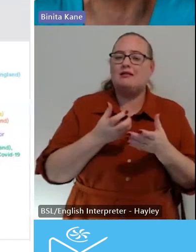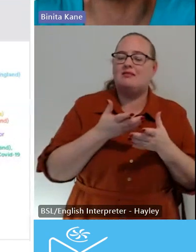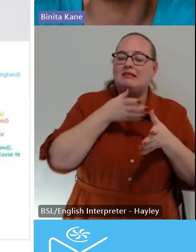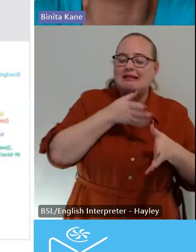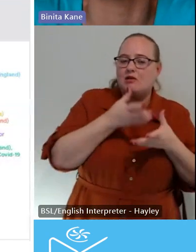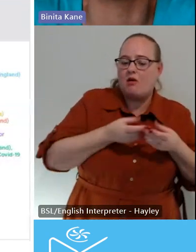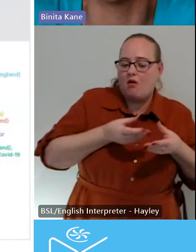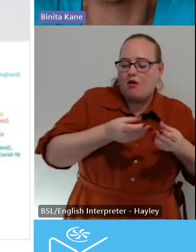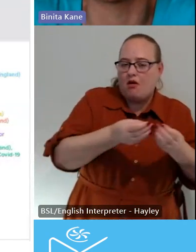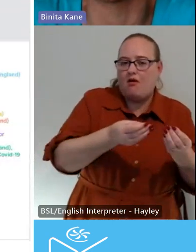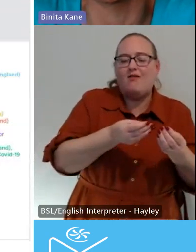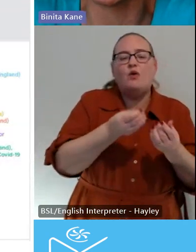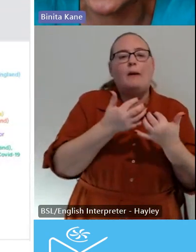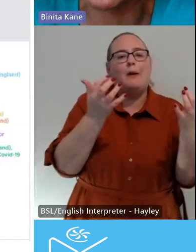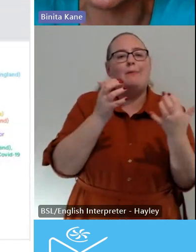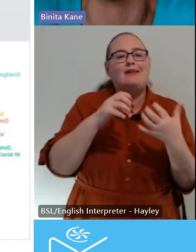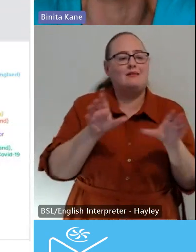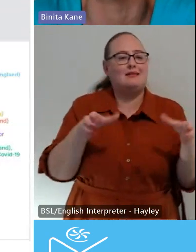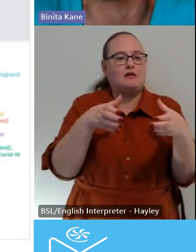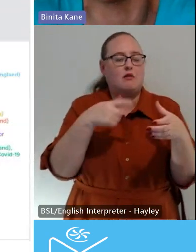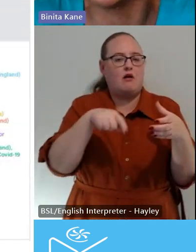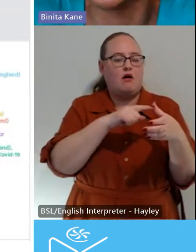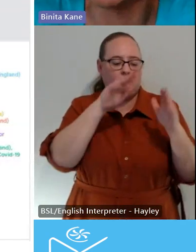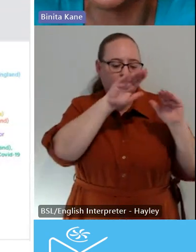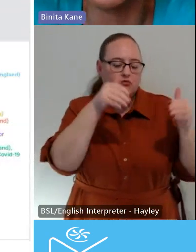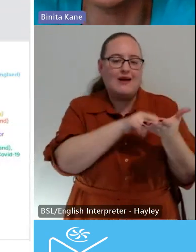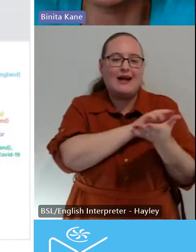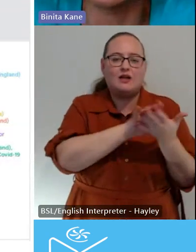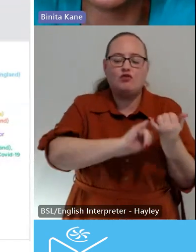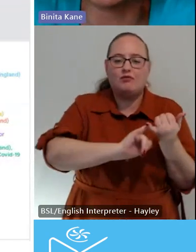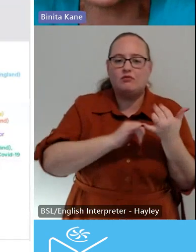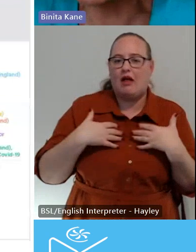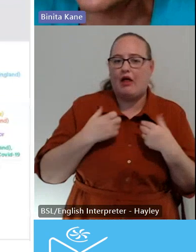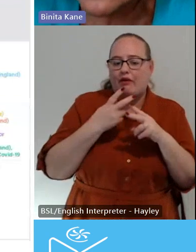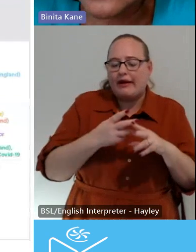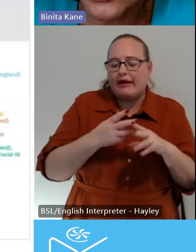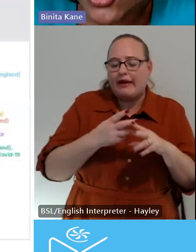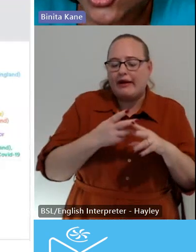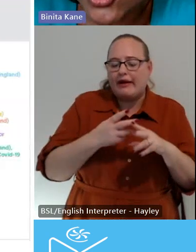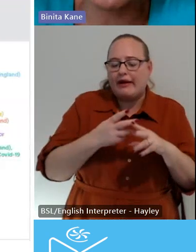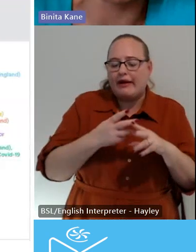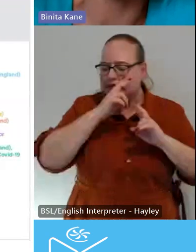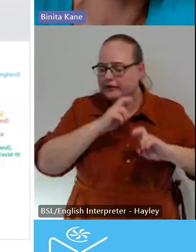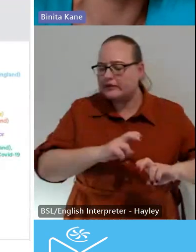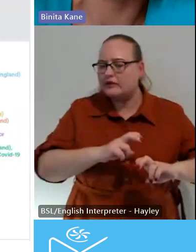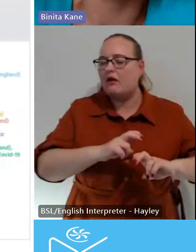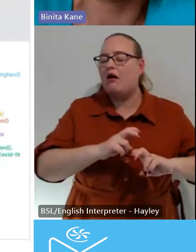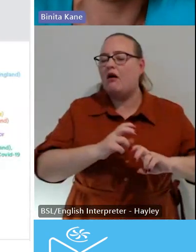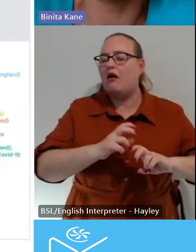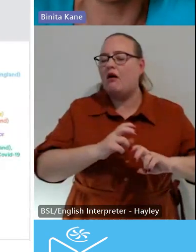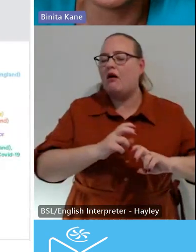groups with a focus on NHS and healthcare. And this inadvertently showed that